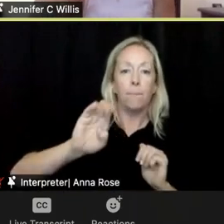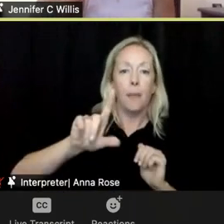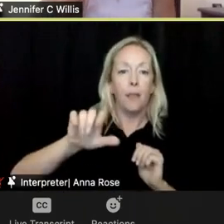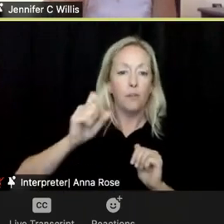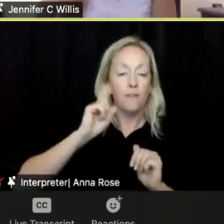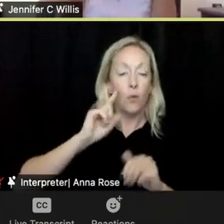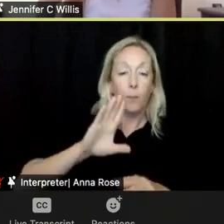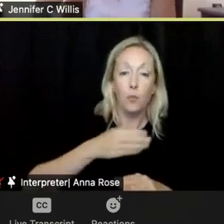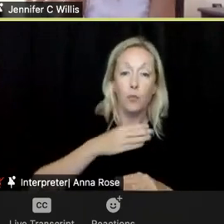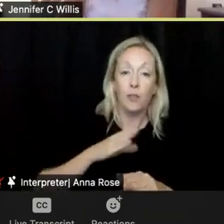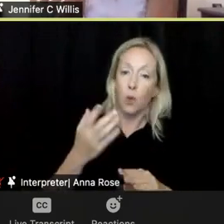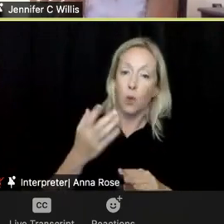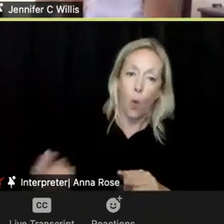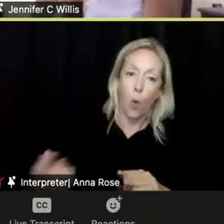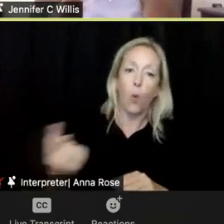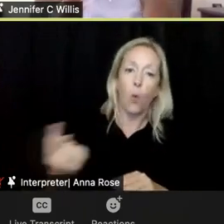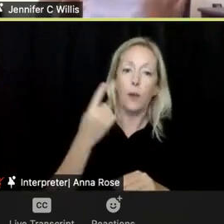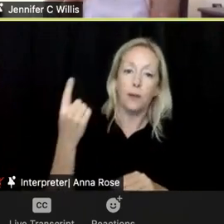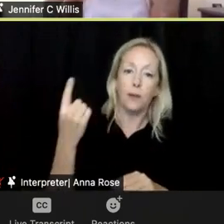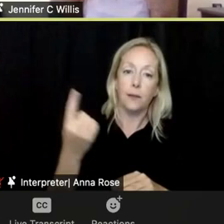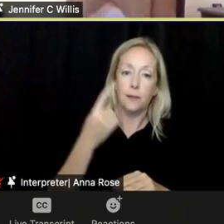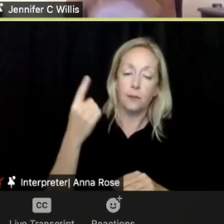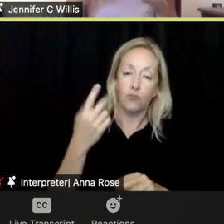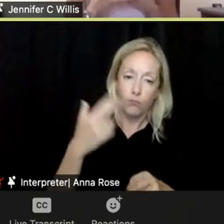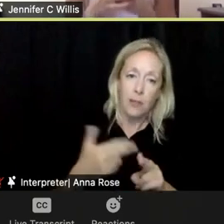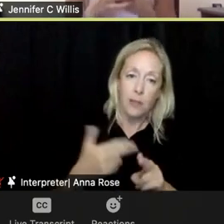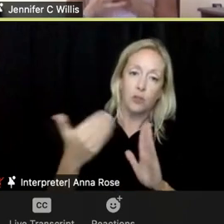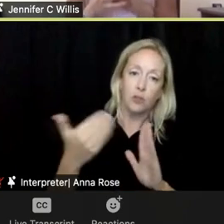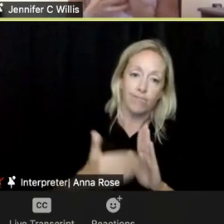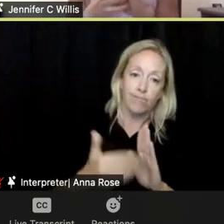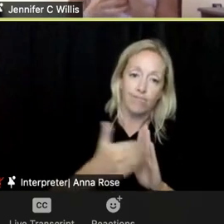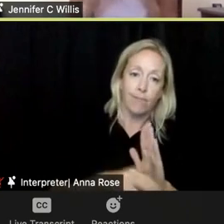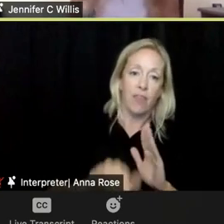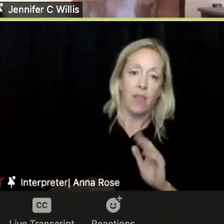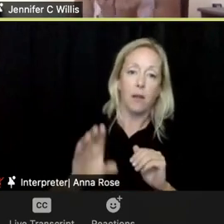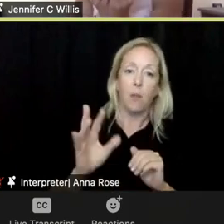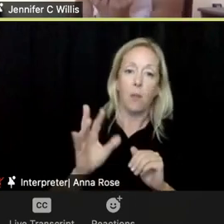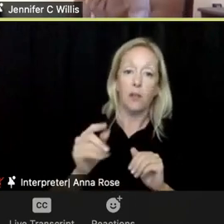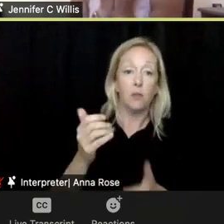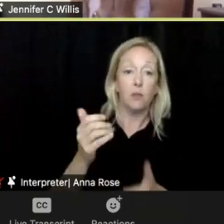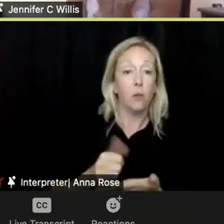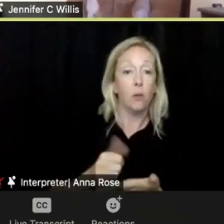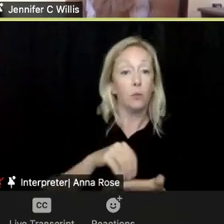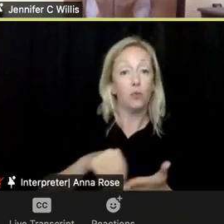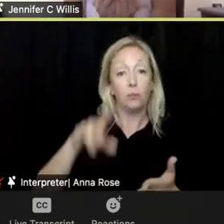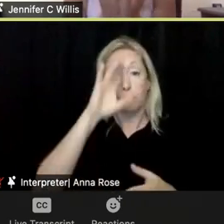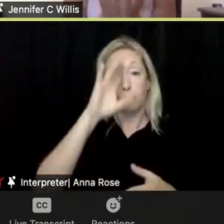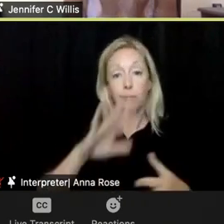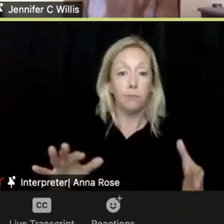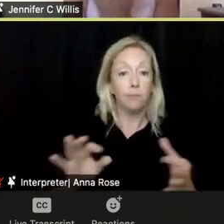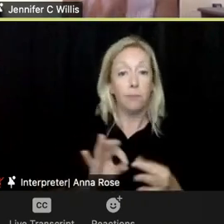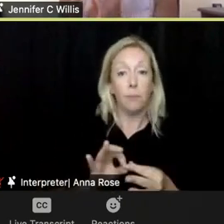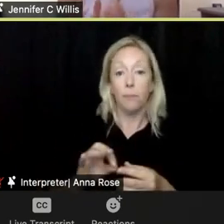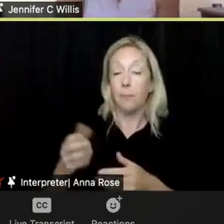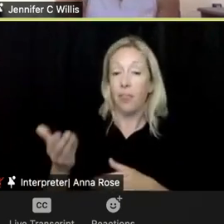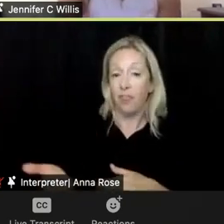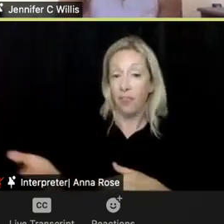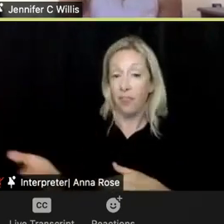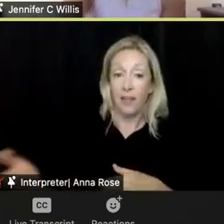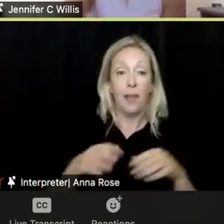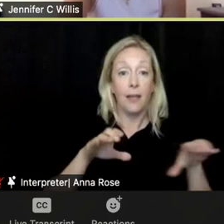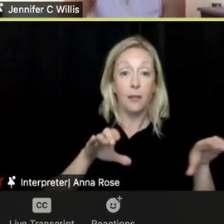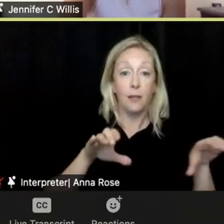reintroducing and referring back to that object so that student can start making that connection between that item or that symbol and the